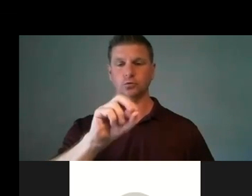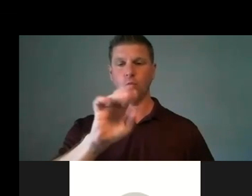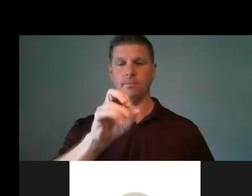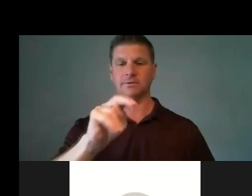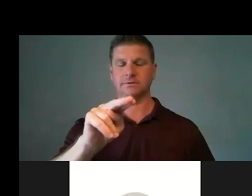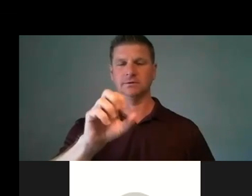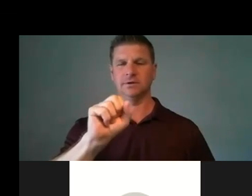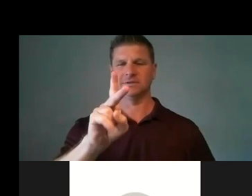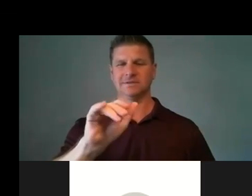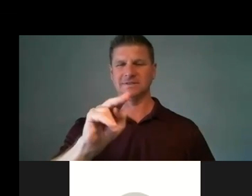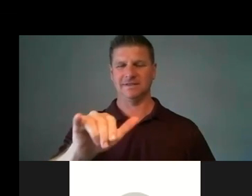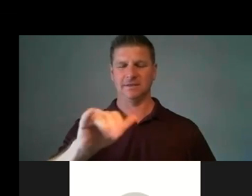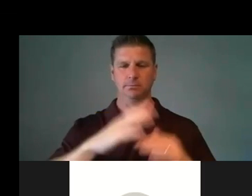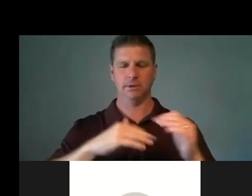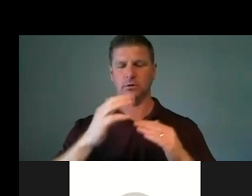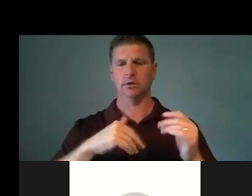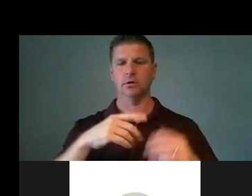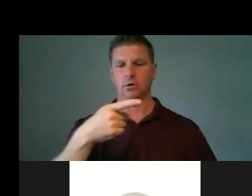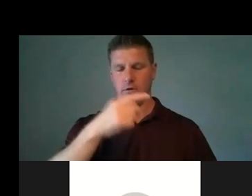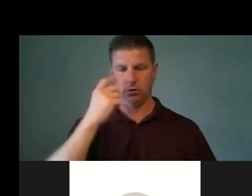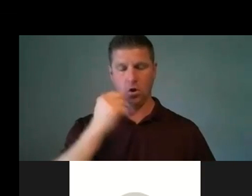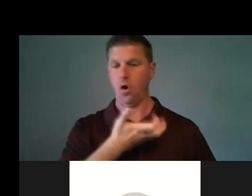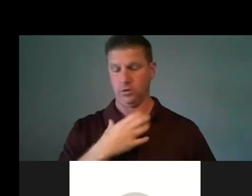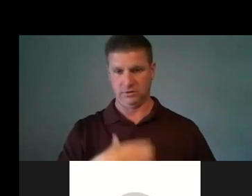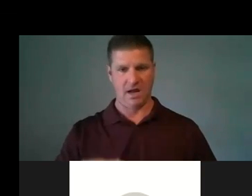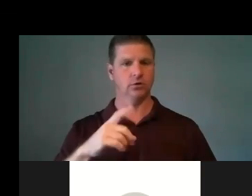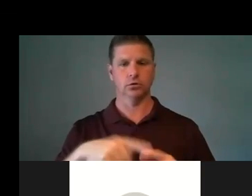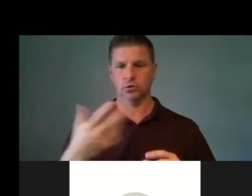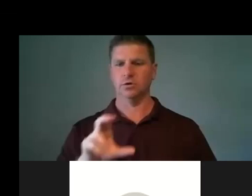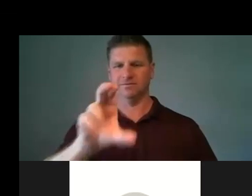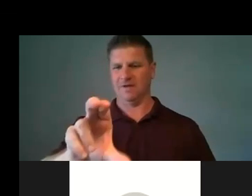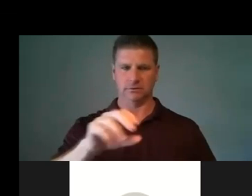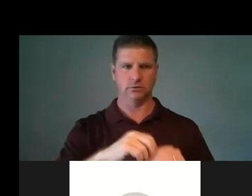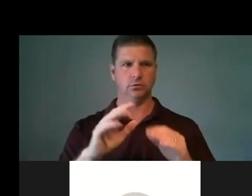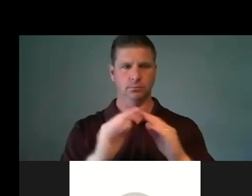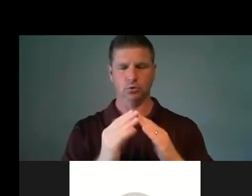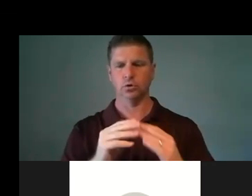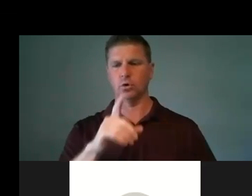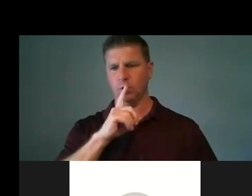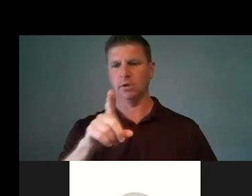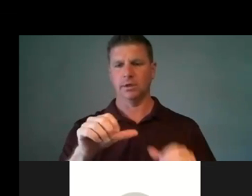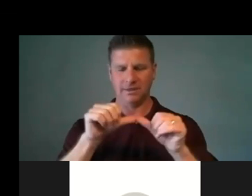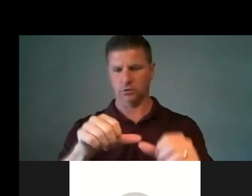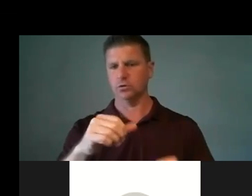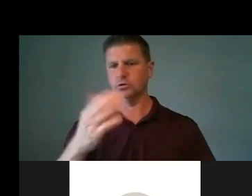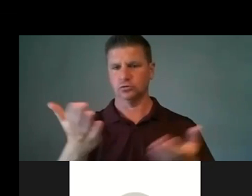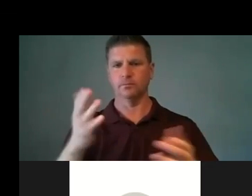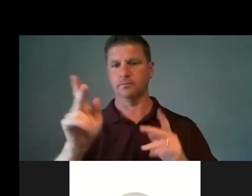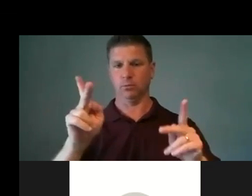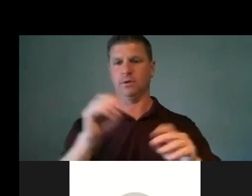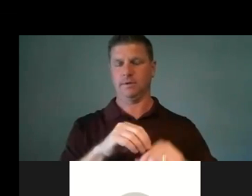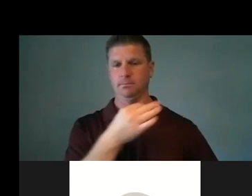as Adelaide said, it's our desire to continue to invest in our community and really continue to serve the people in